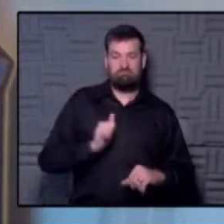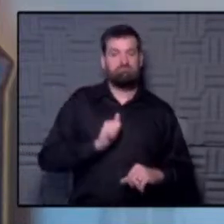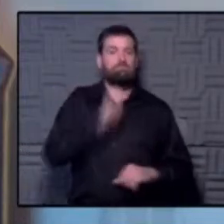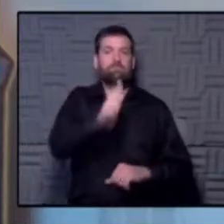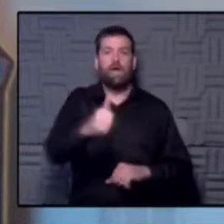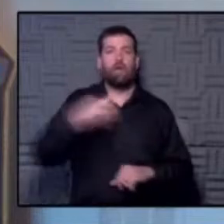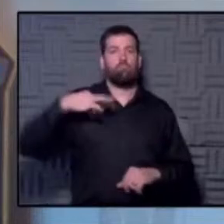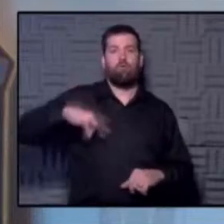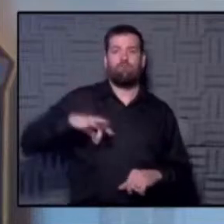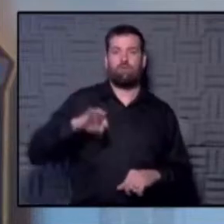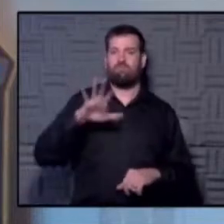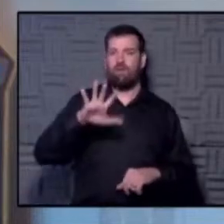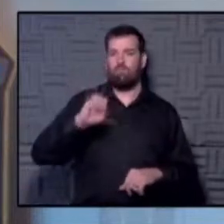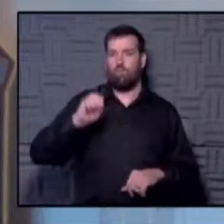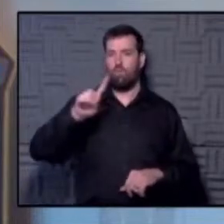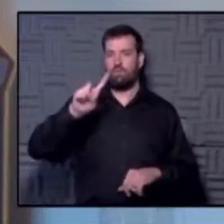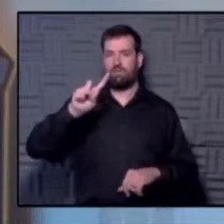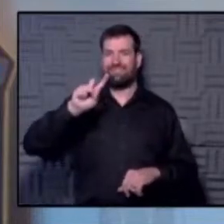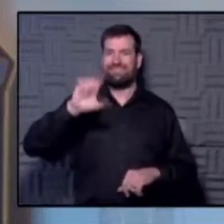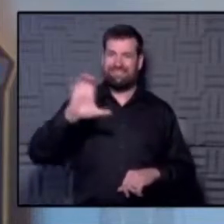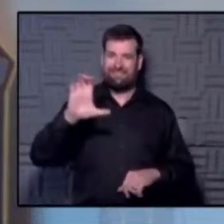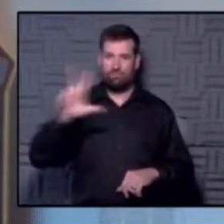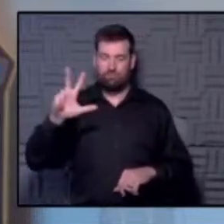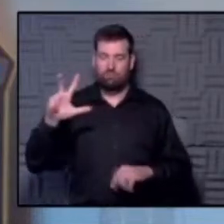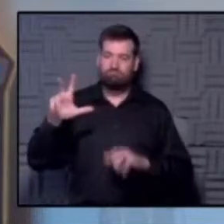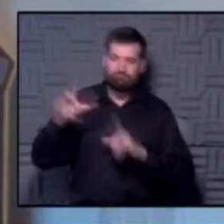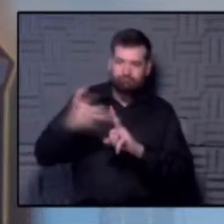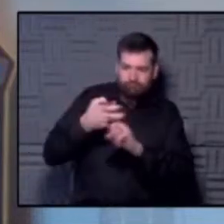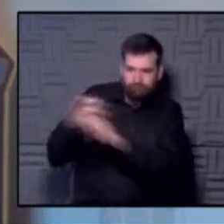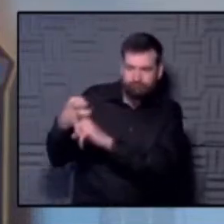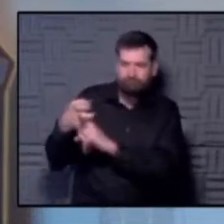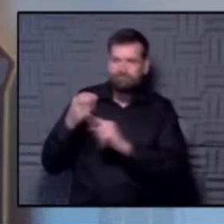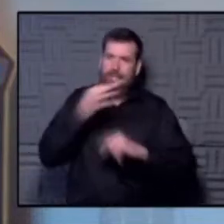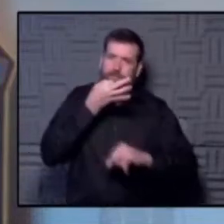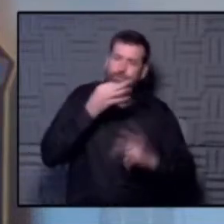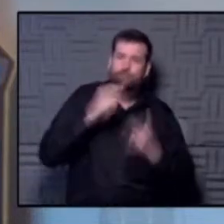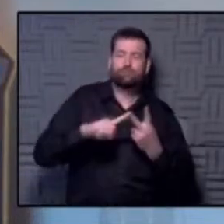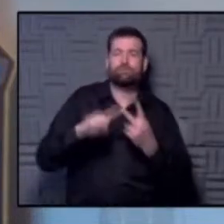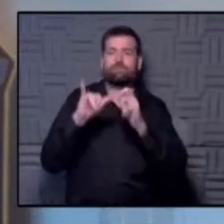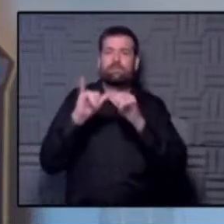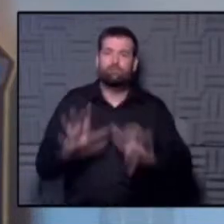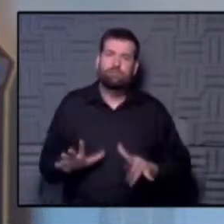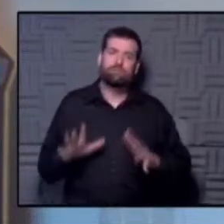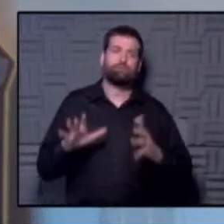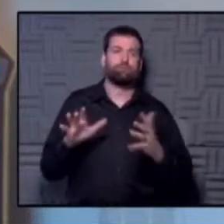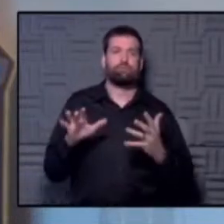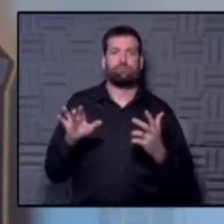nonprofit. And we recruited engineers, experts, and